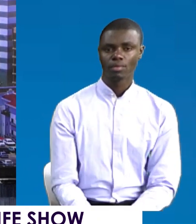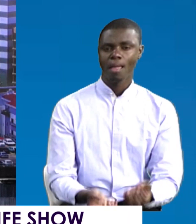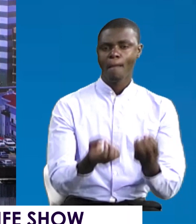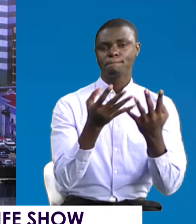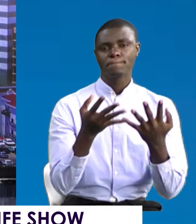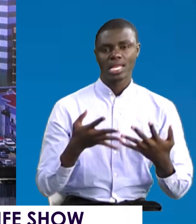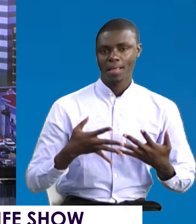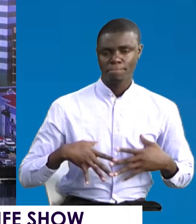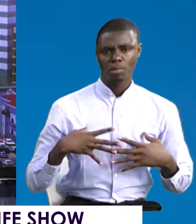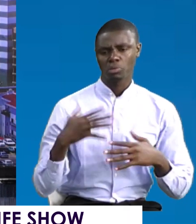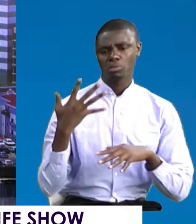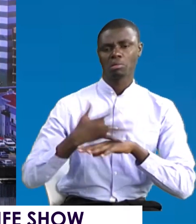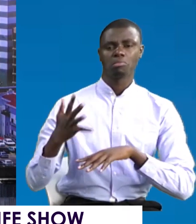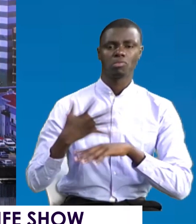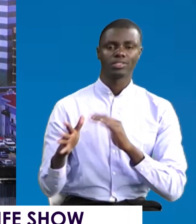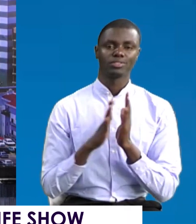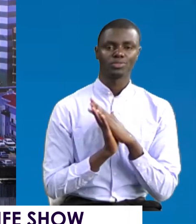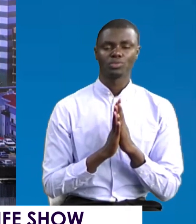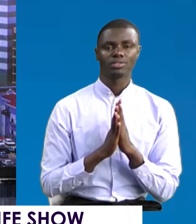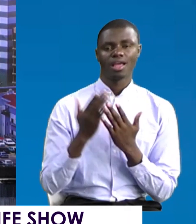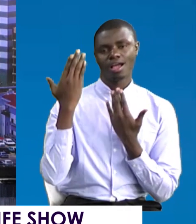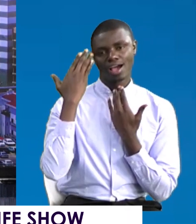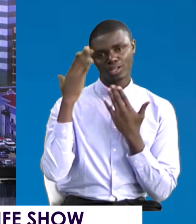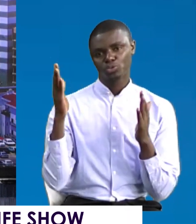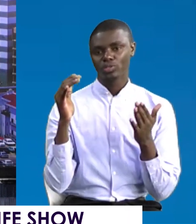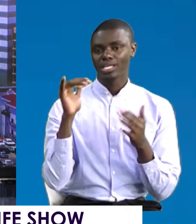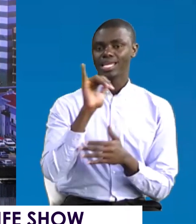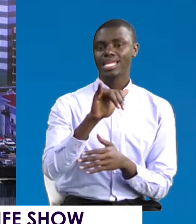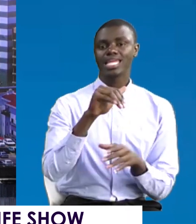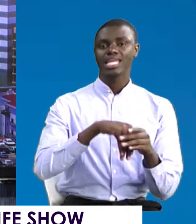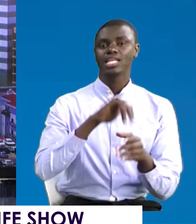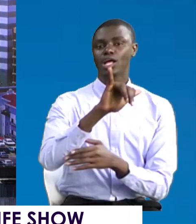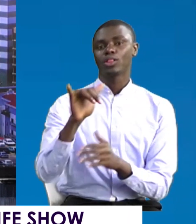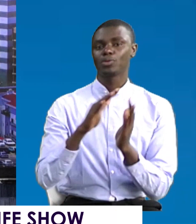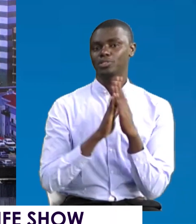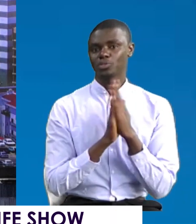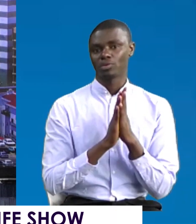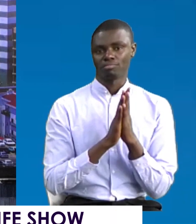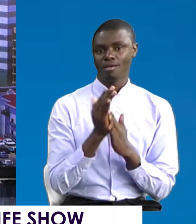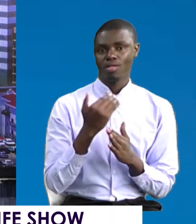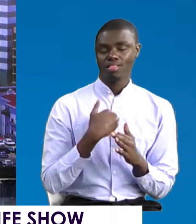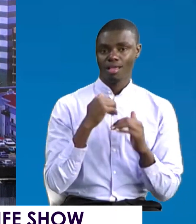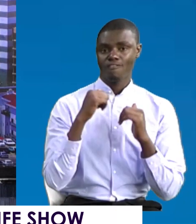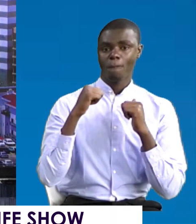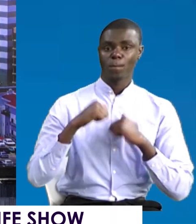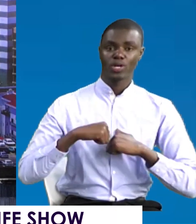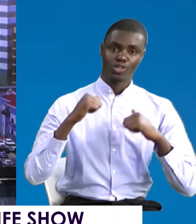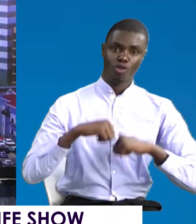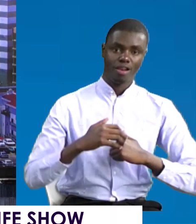Many of us waste our stories. We do not realize that in those stories lies the